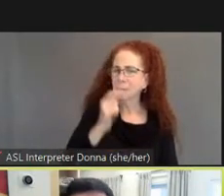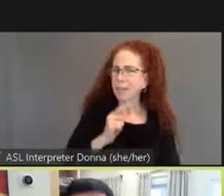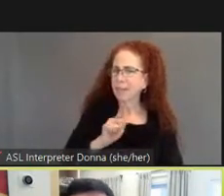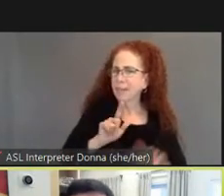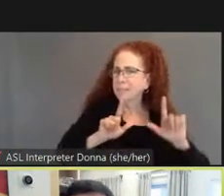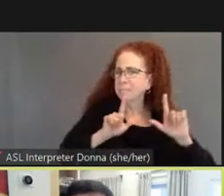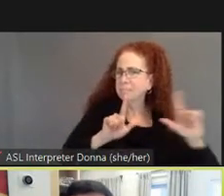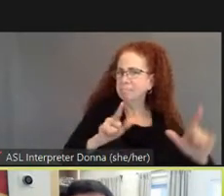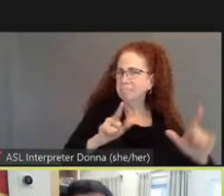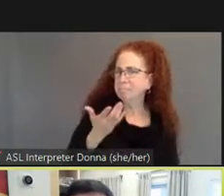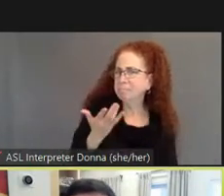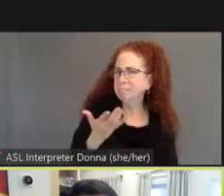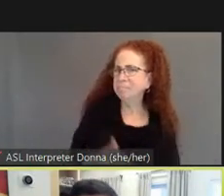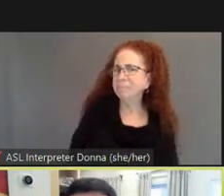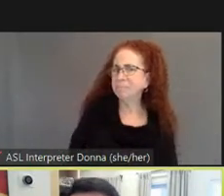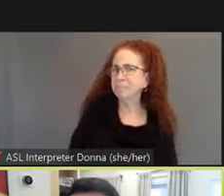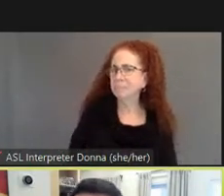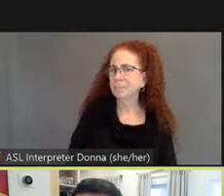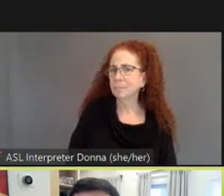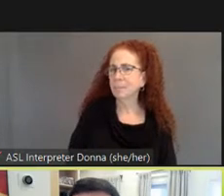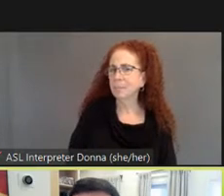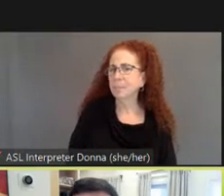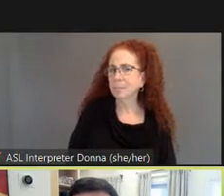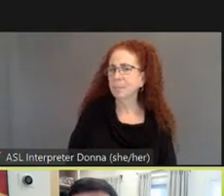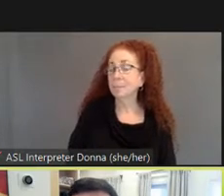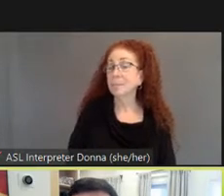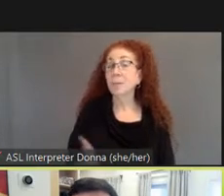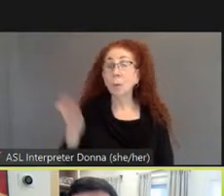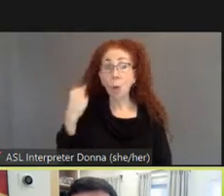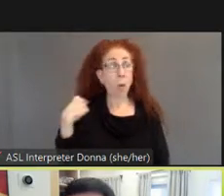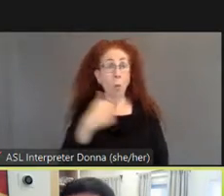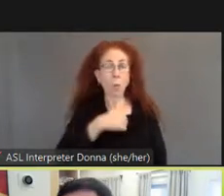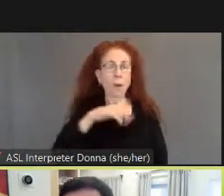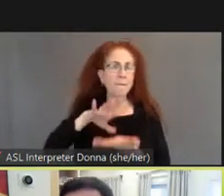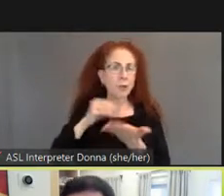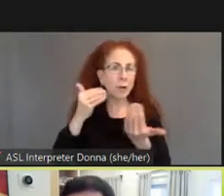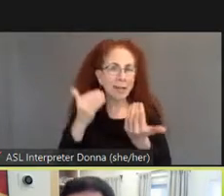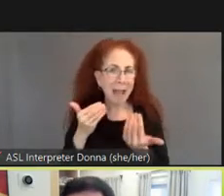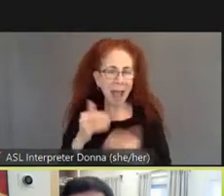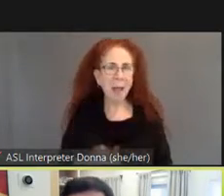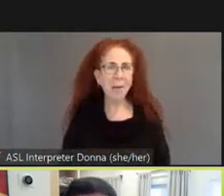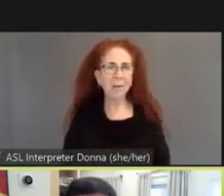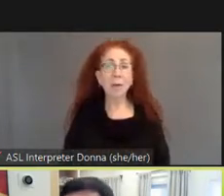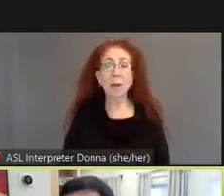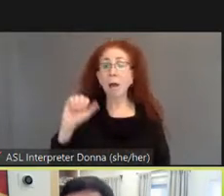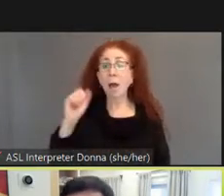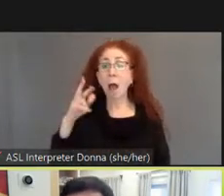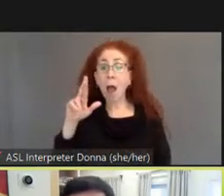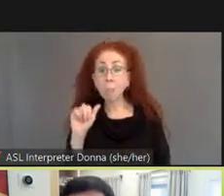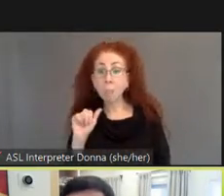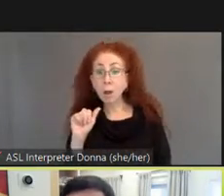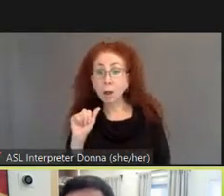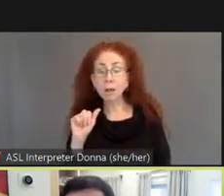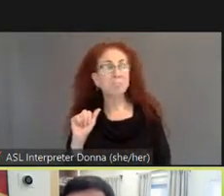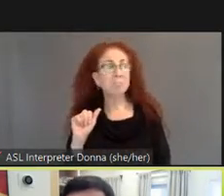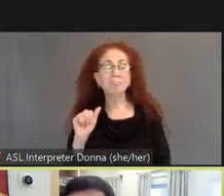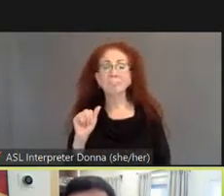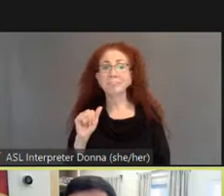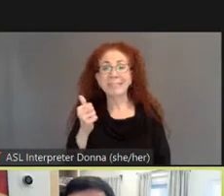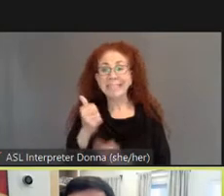piece, because what we've come to learn is that no two operas, no two pieces, no